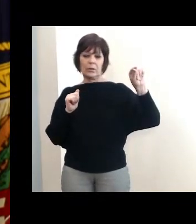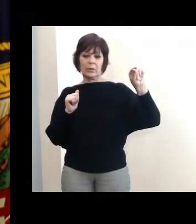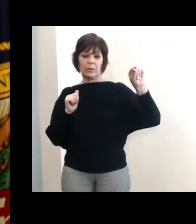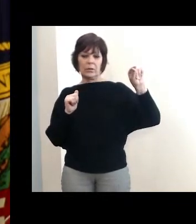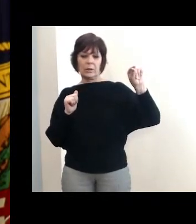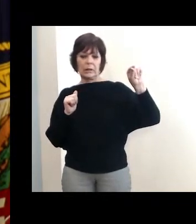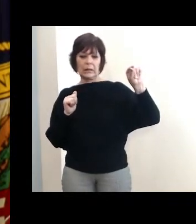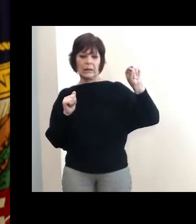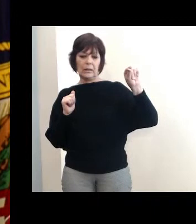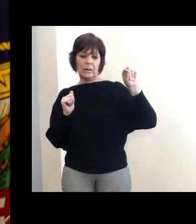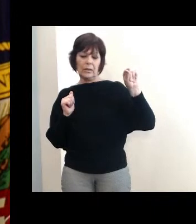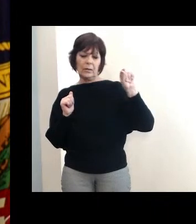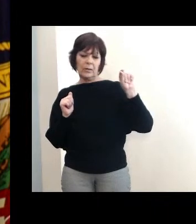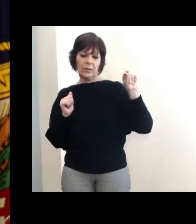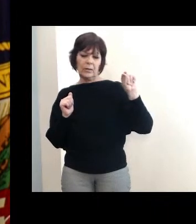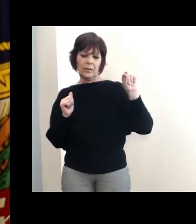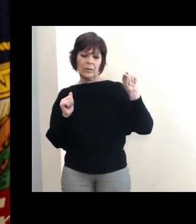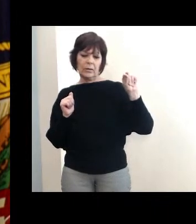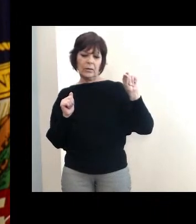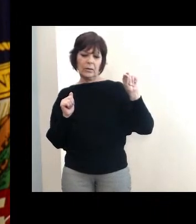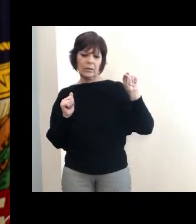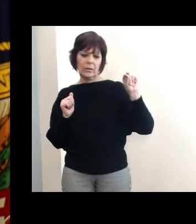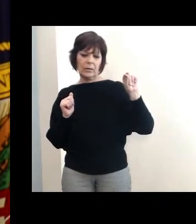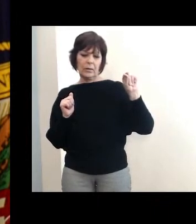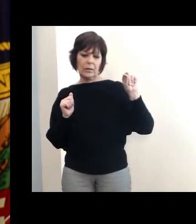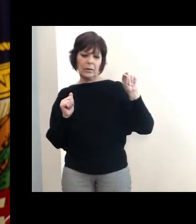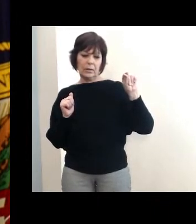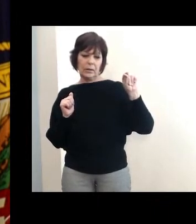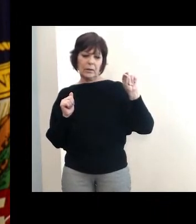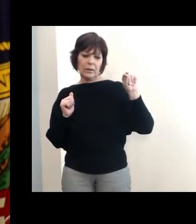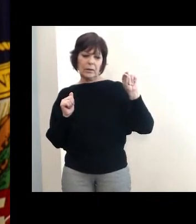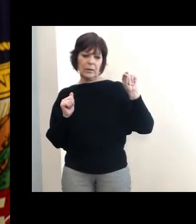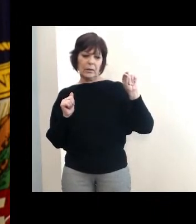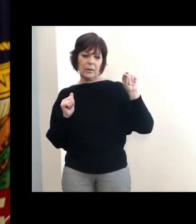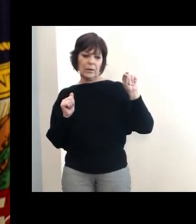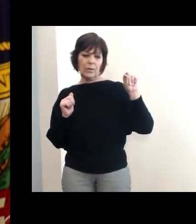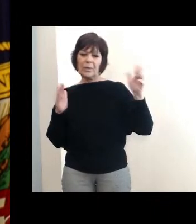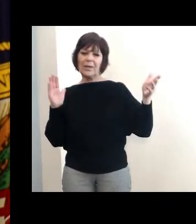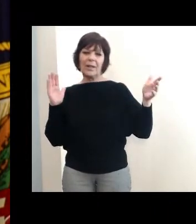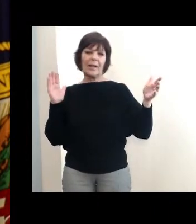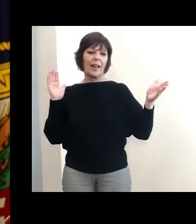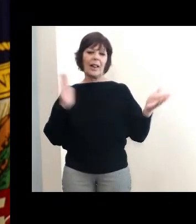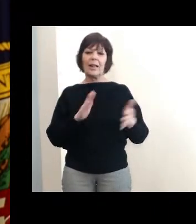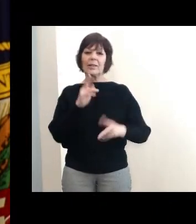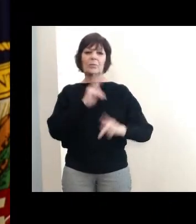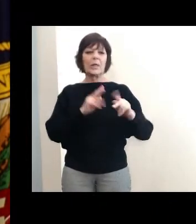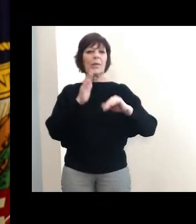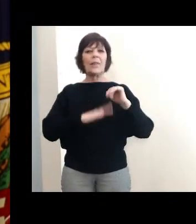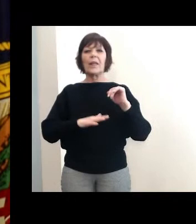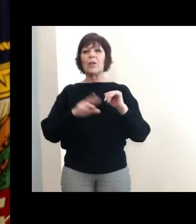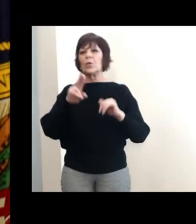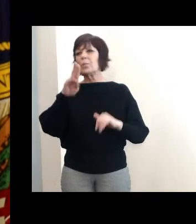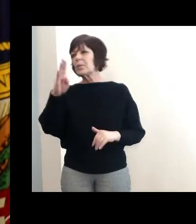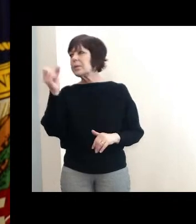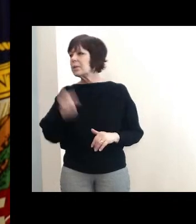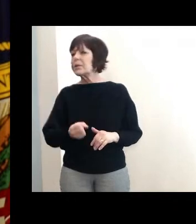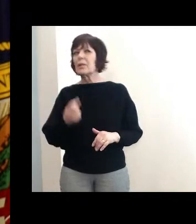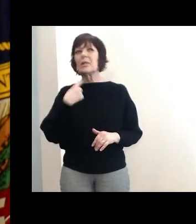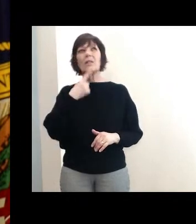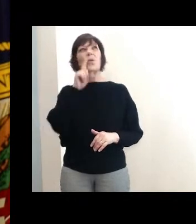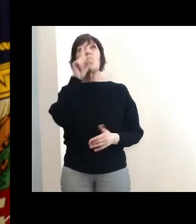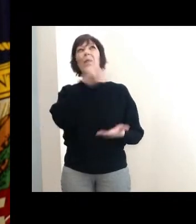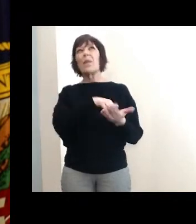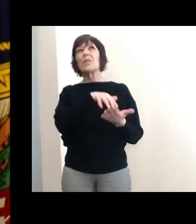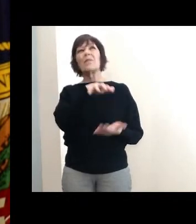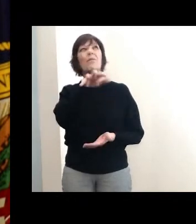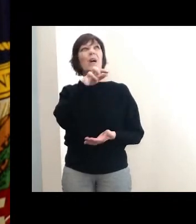at lower numbers than the UB South clinic. So they only had, like what I was told was like